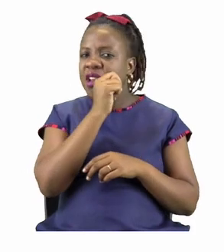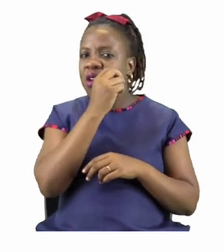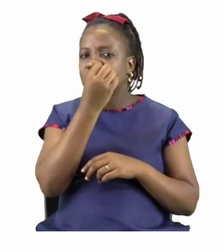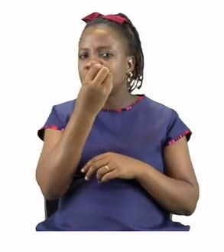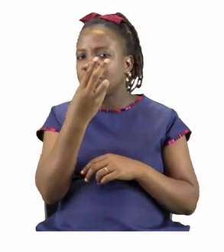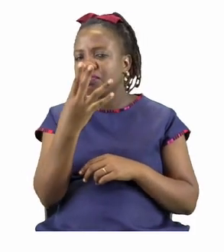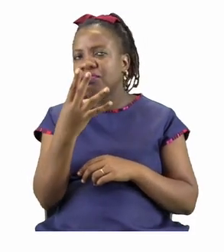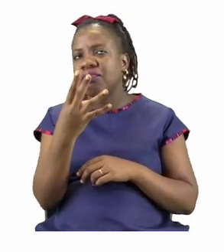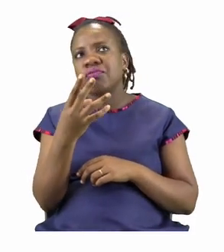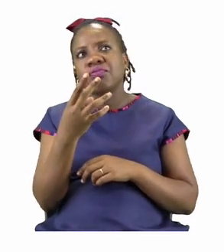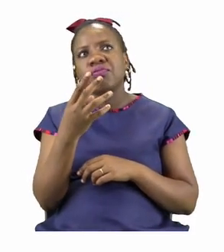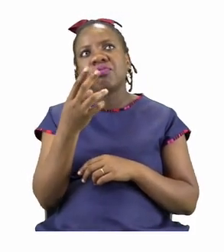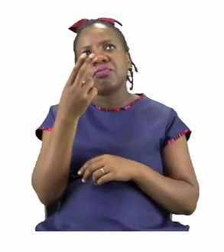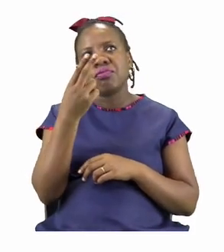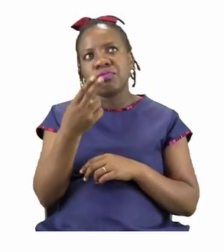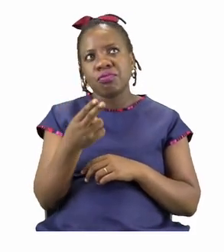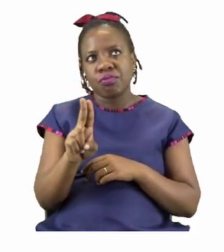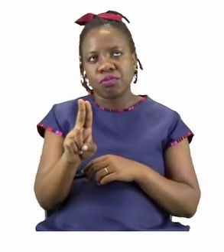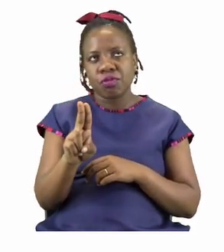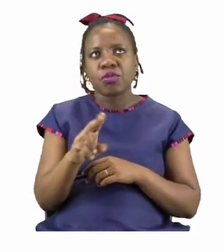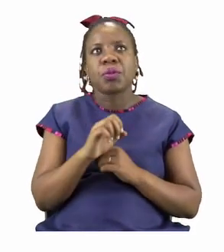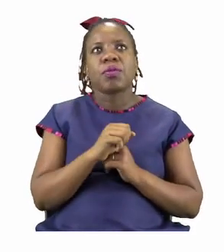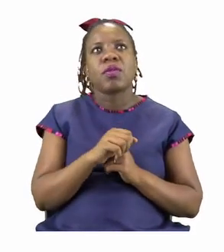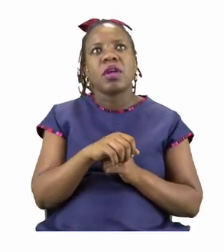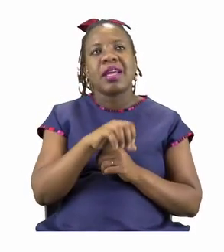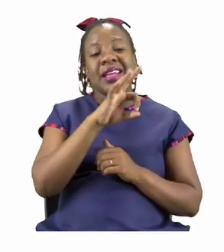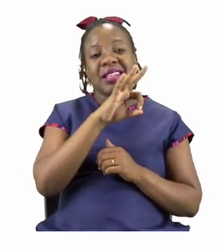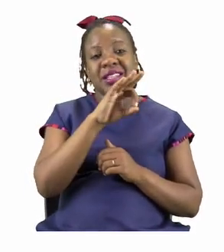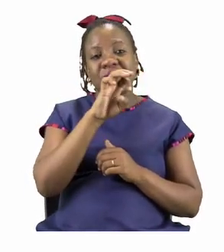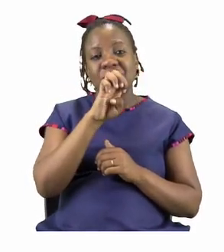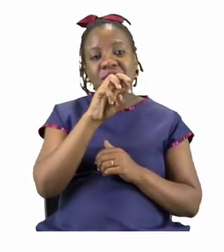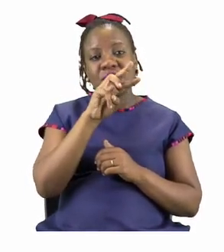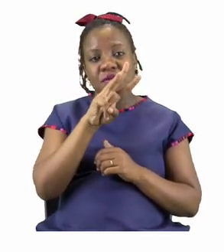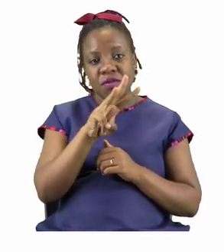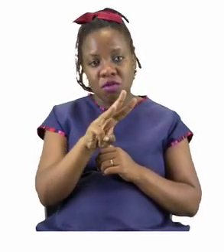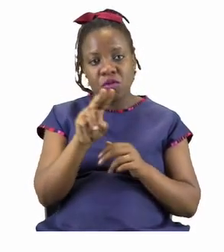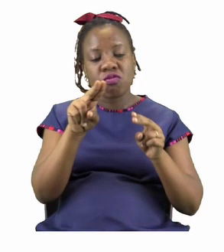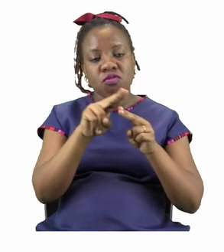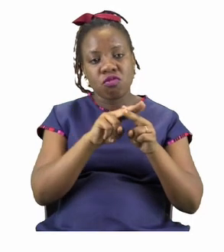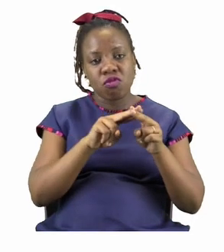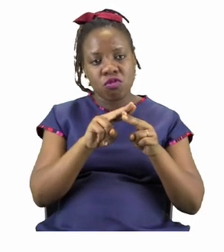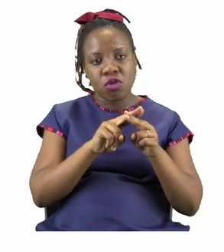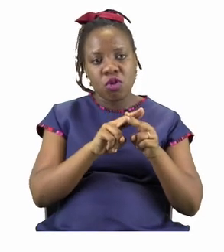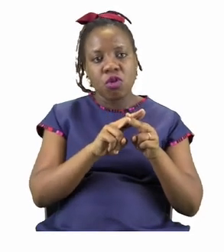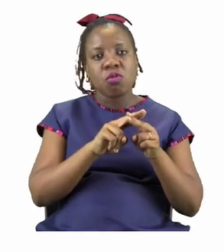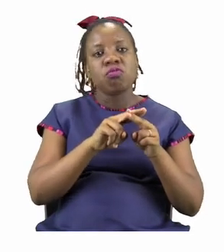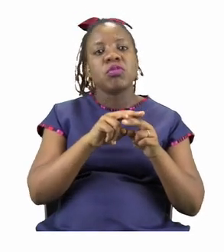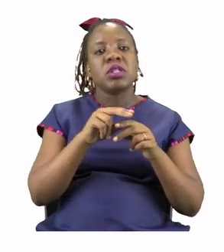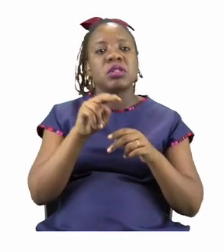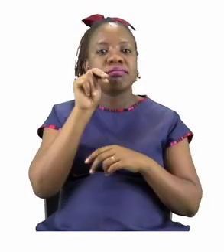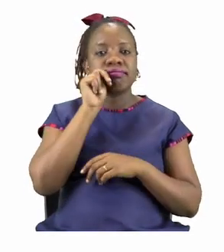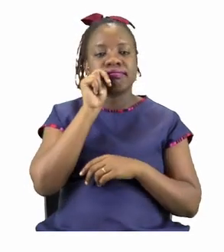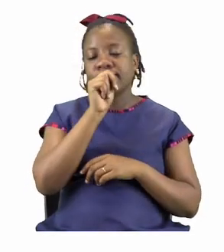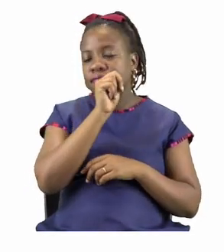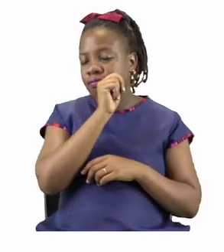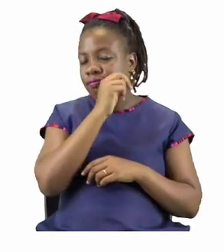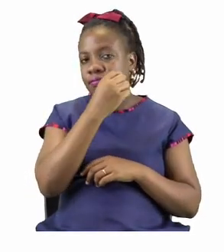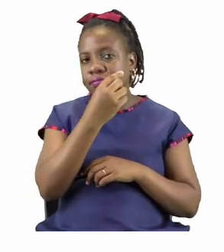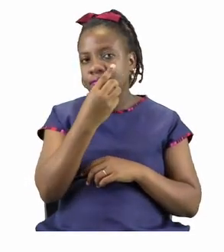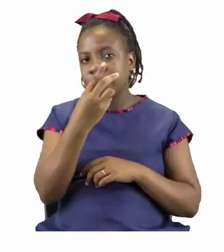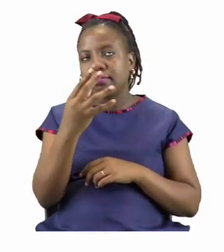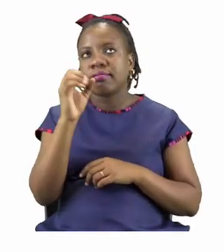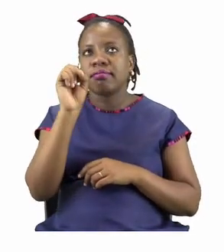says, when do we use much or many? Much is used for